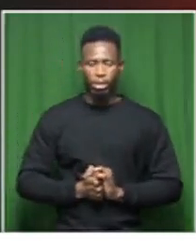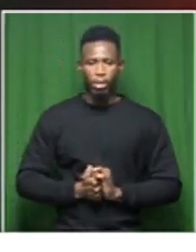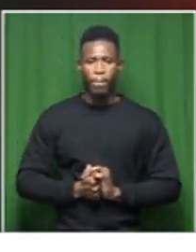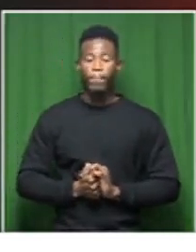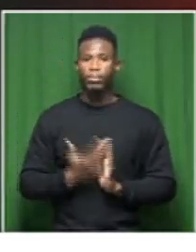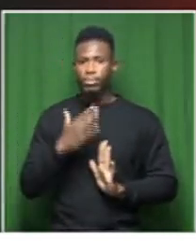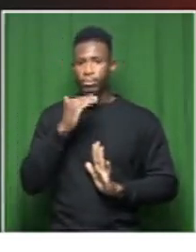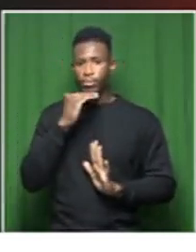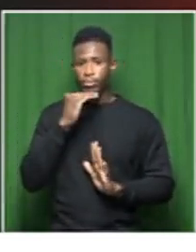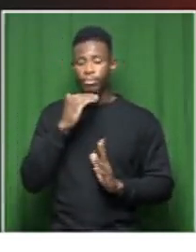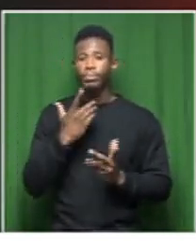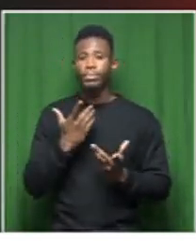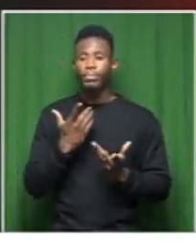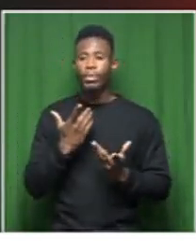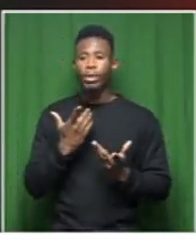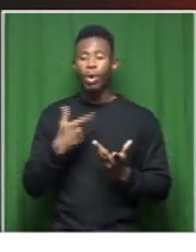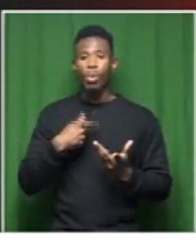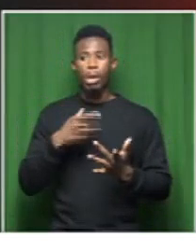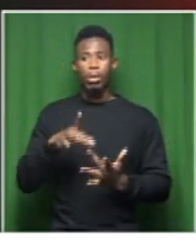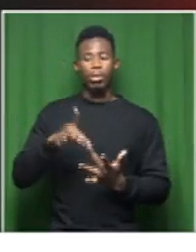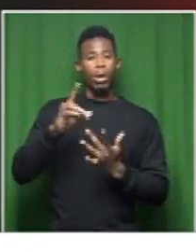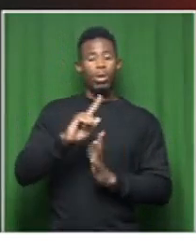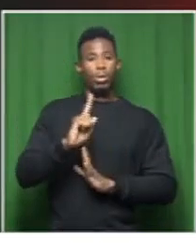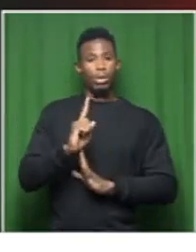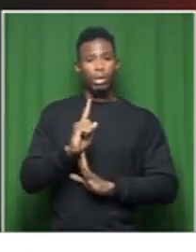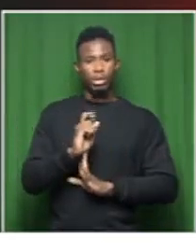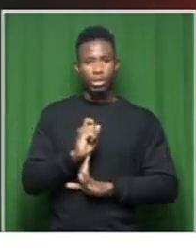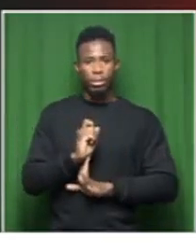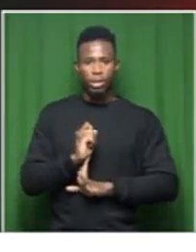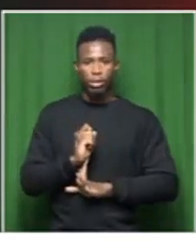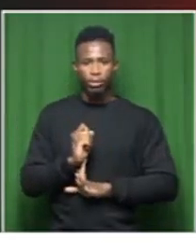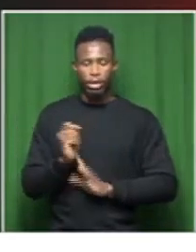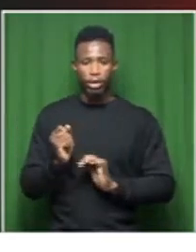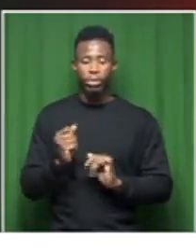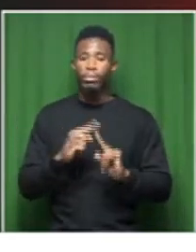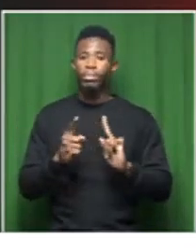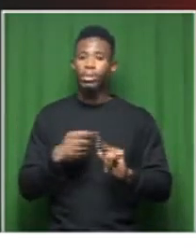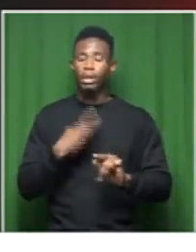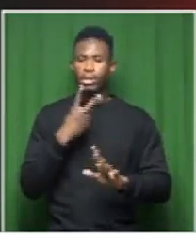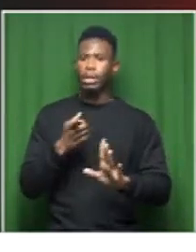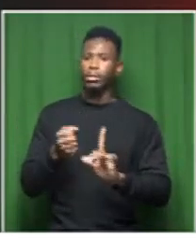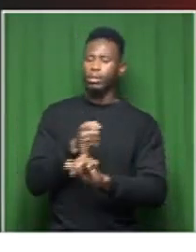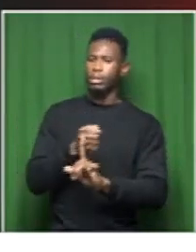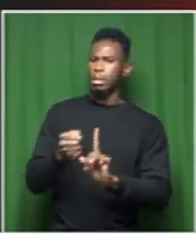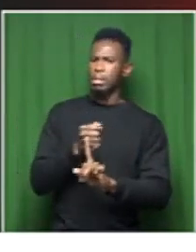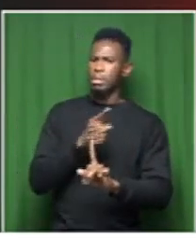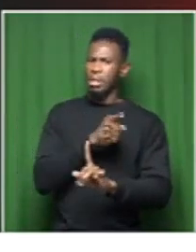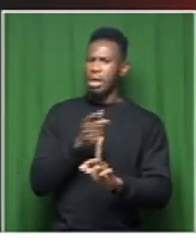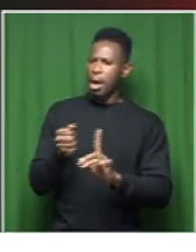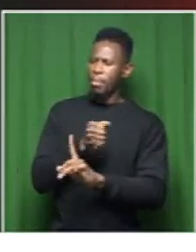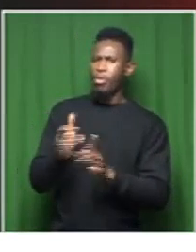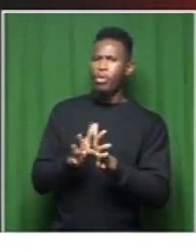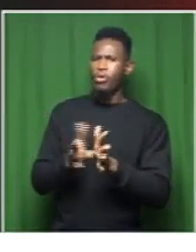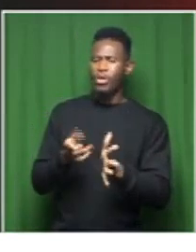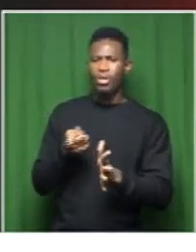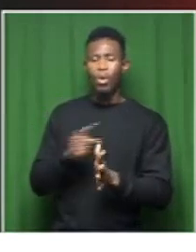for your information. But what we found is that the abuse, the level of abuse, is out of this world. We